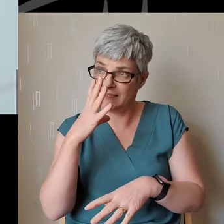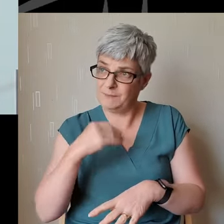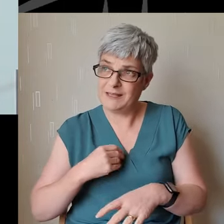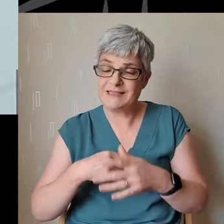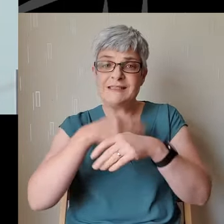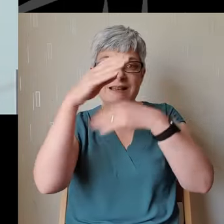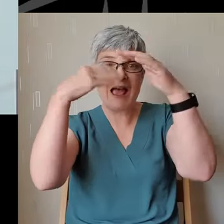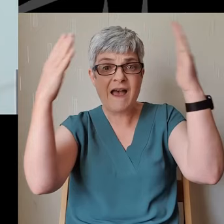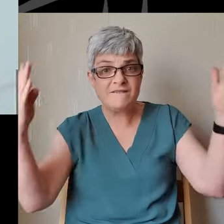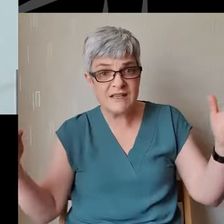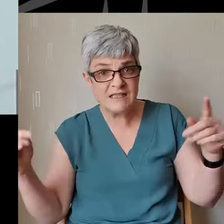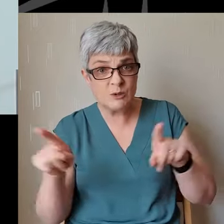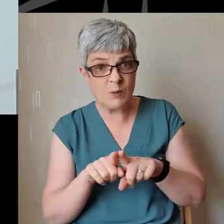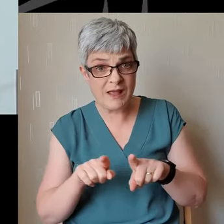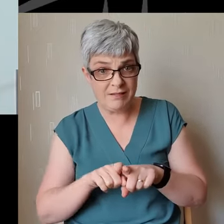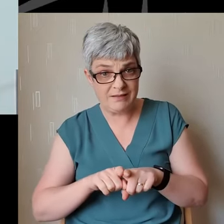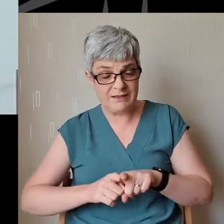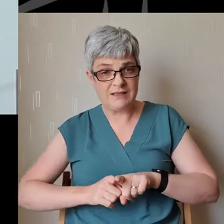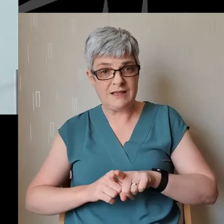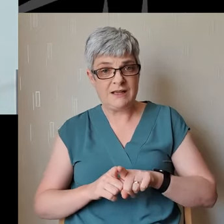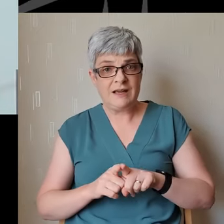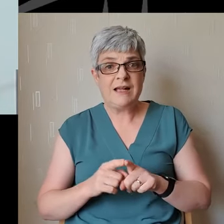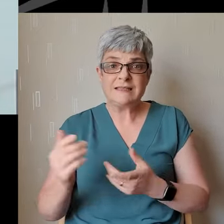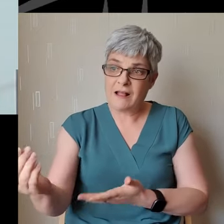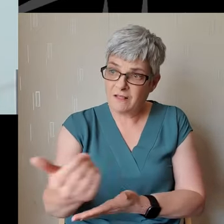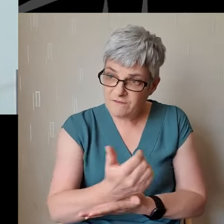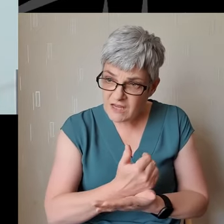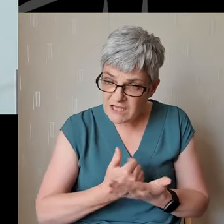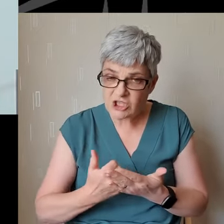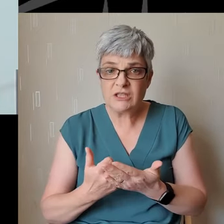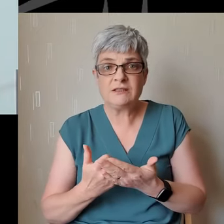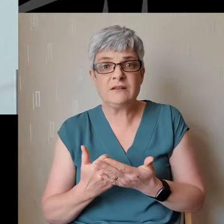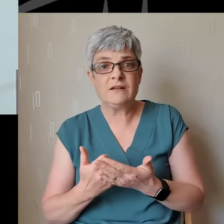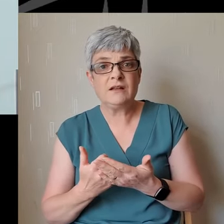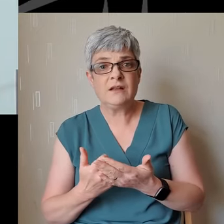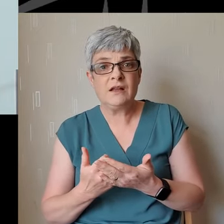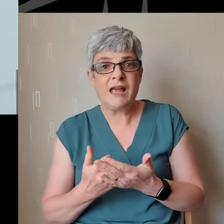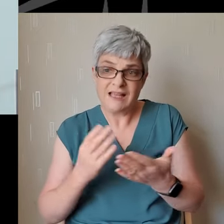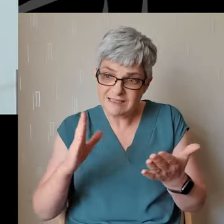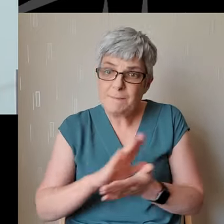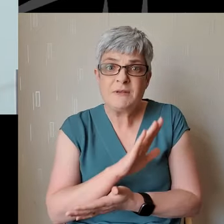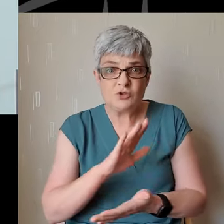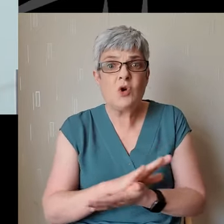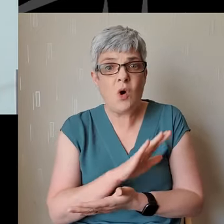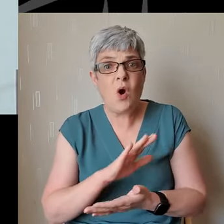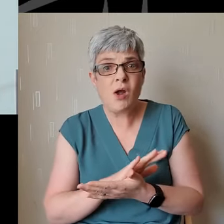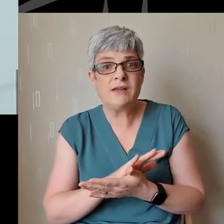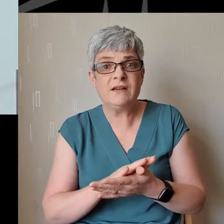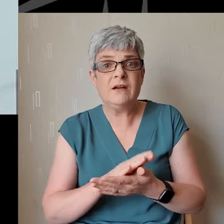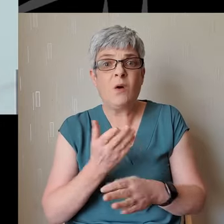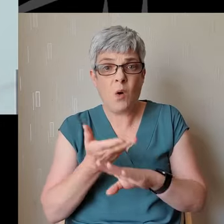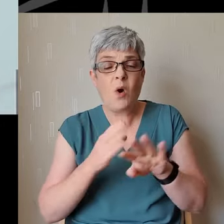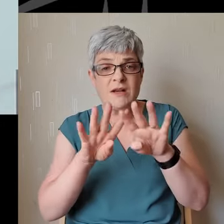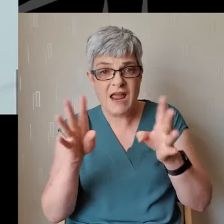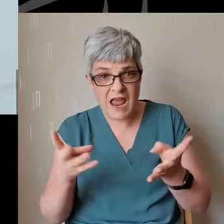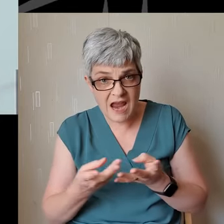well. Salvation found through the Messiah's ministry is a source of joy on earth and in heaven.